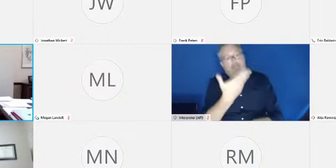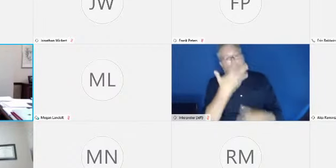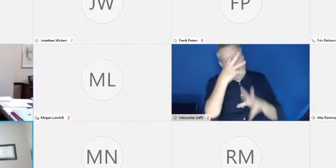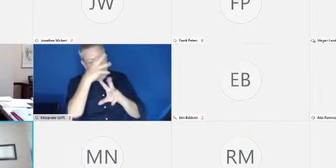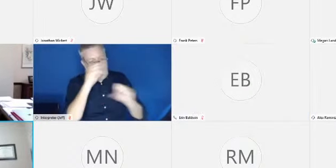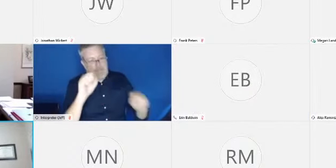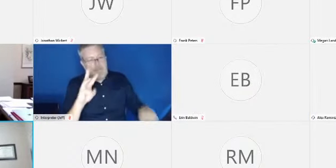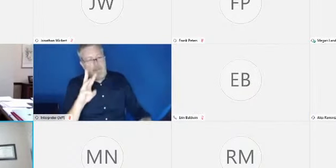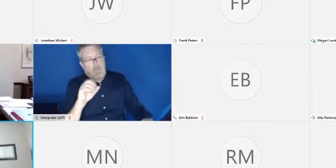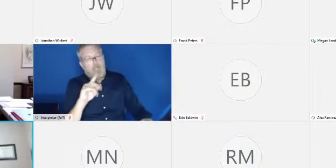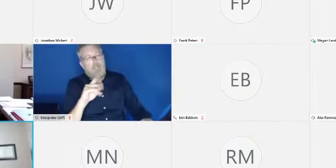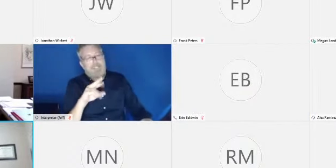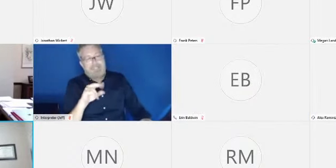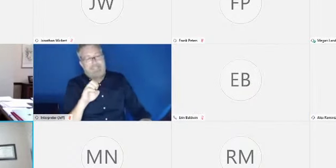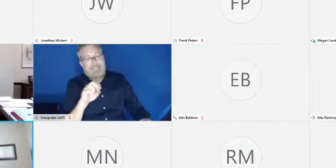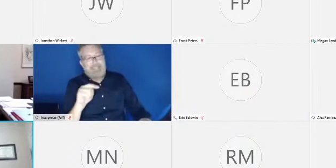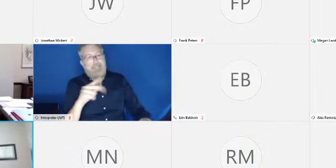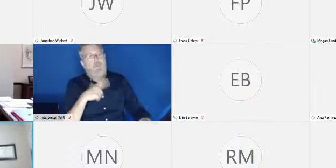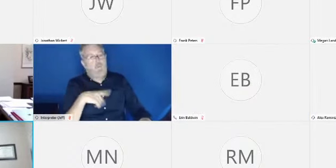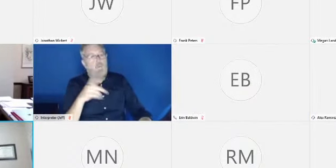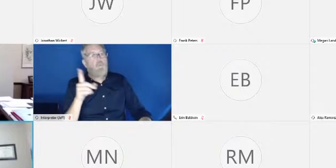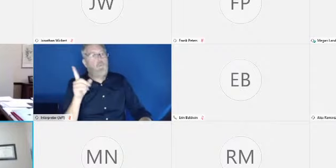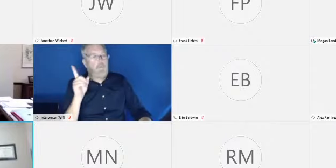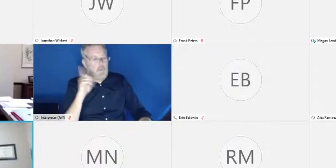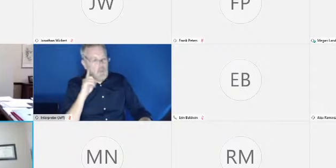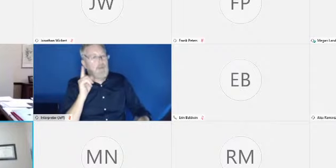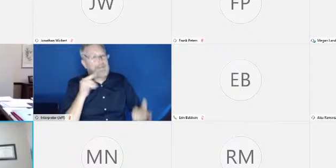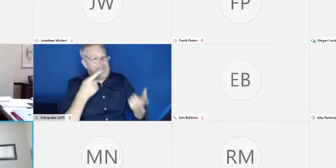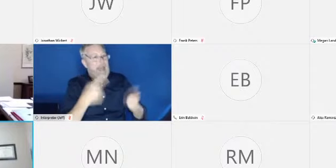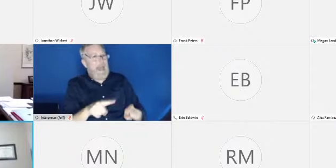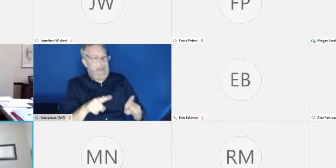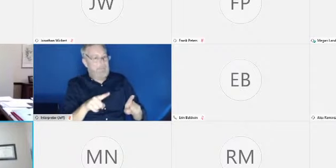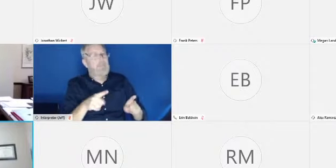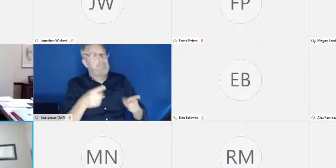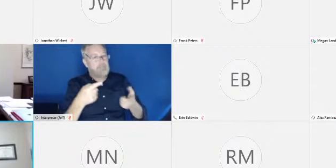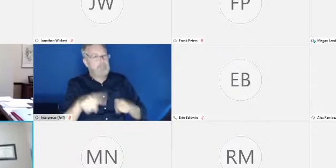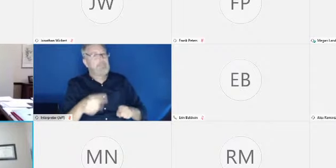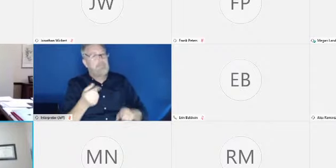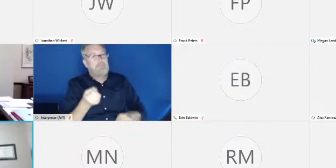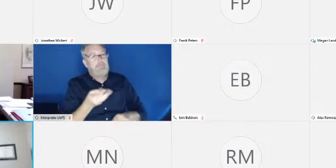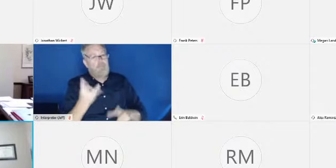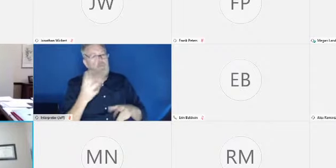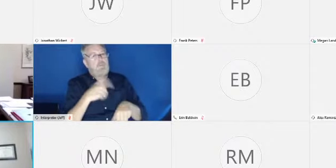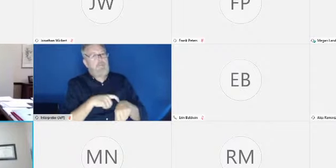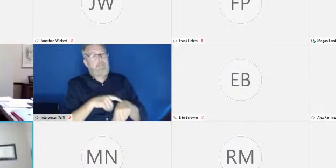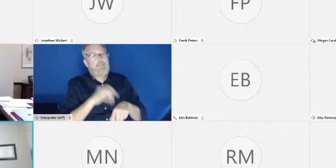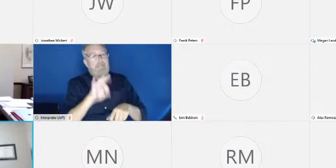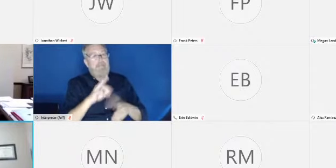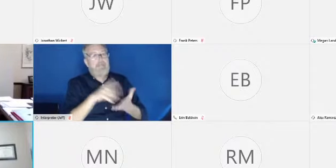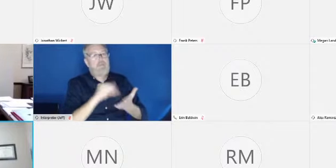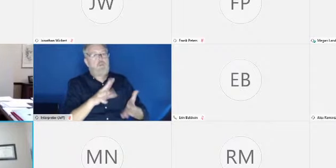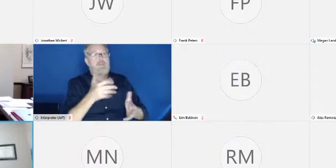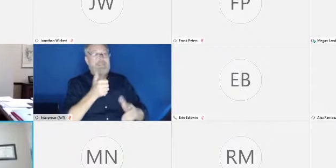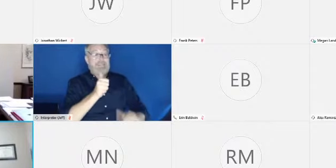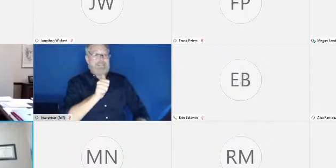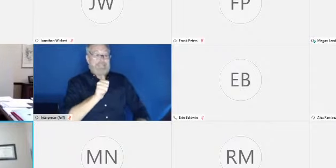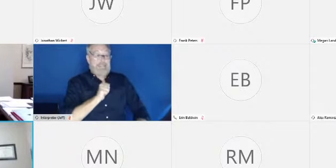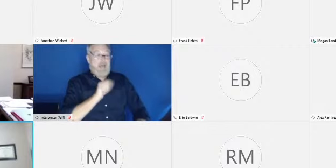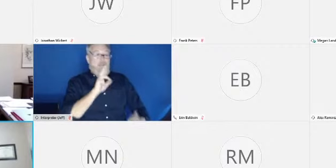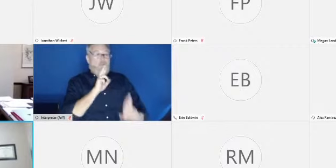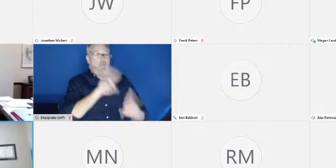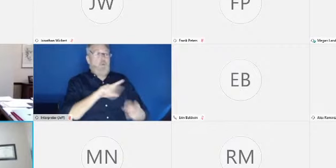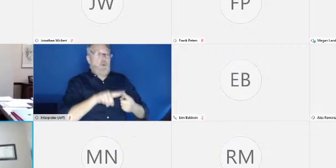Winterstein. We've been alerted that this has it's been happening on campus. So if a student self-reports to